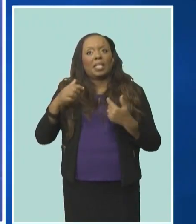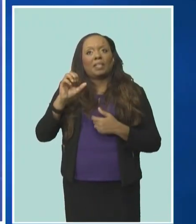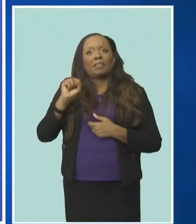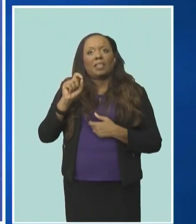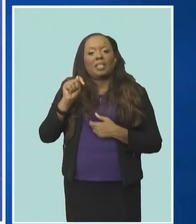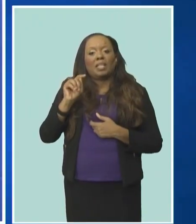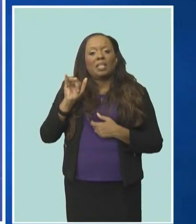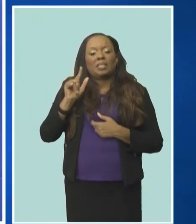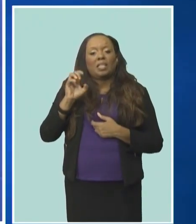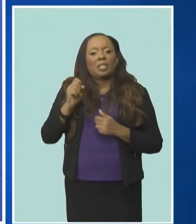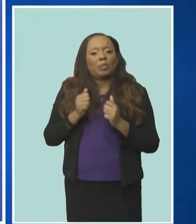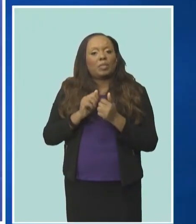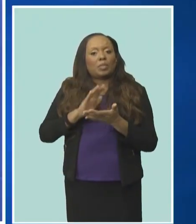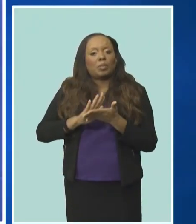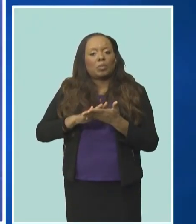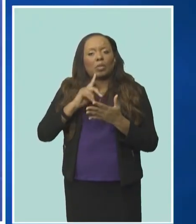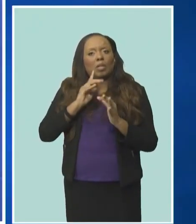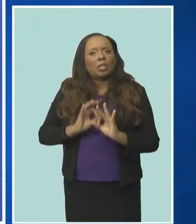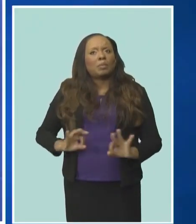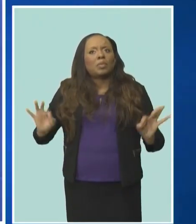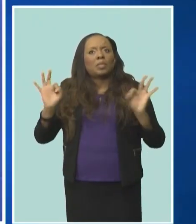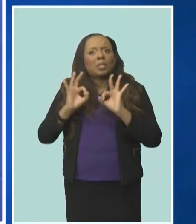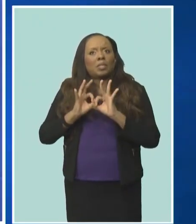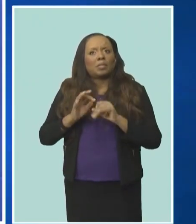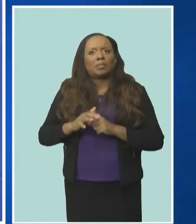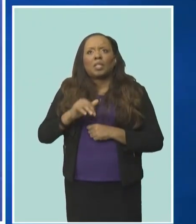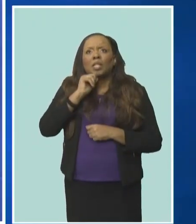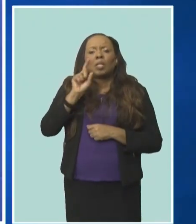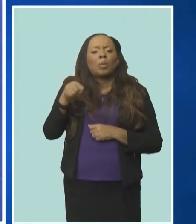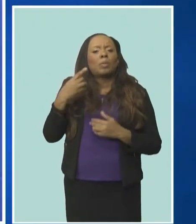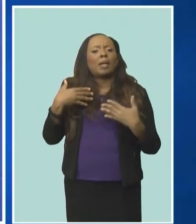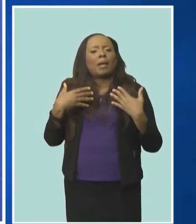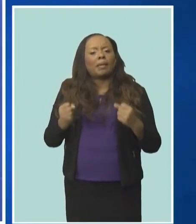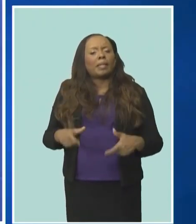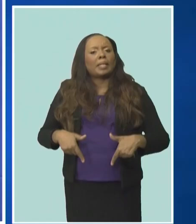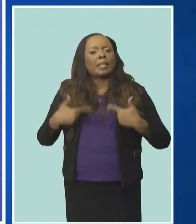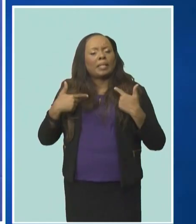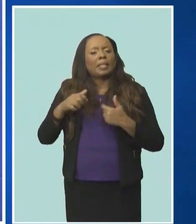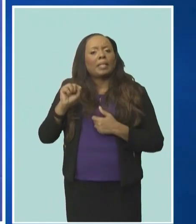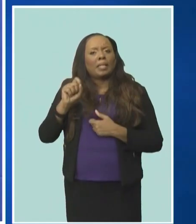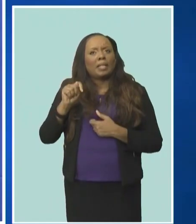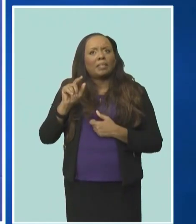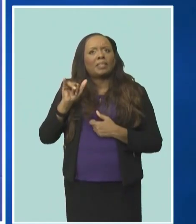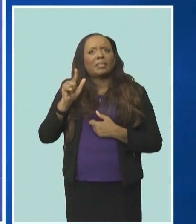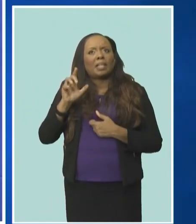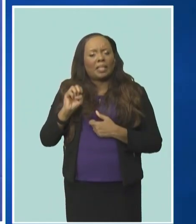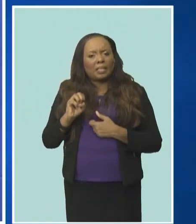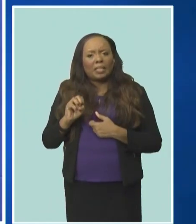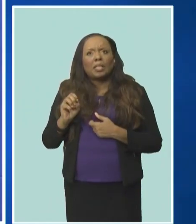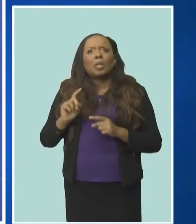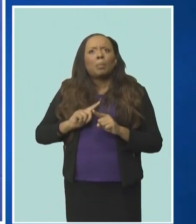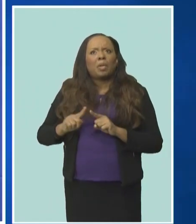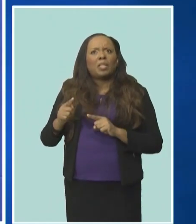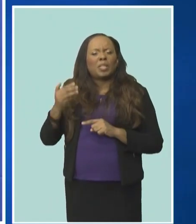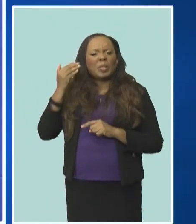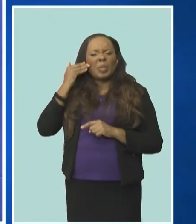Because why? It lends to not just healthier lifestyles, let's face it, we're in the tropics. And I'm not sure if many of you have been